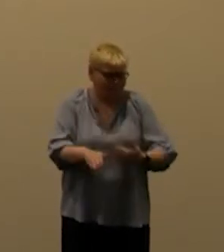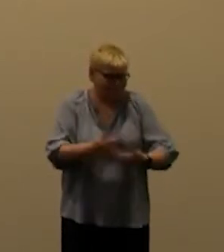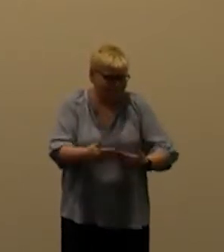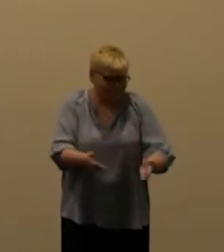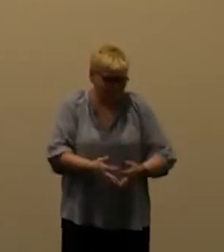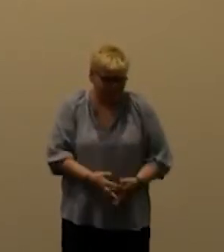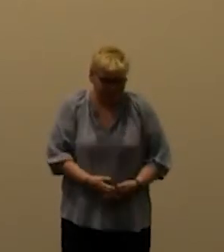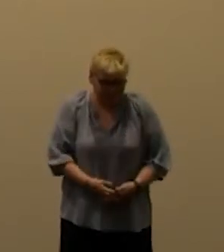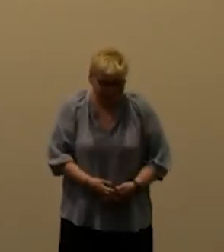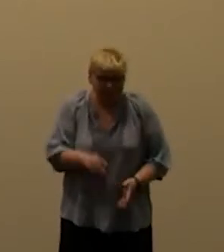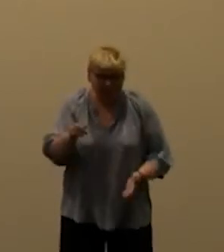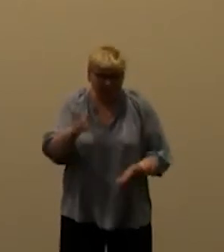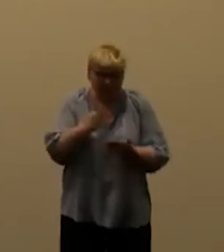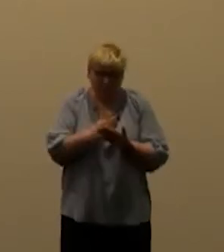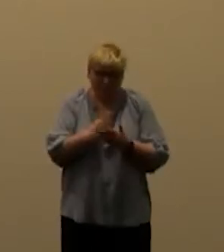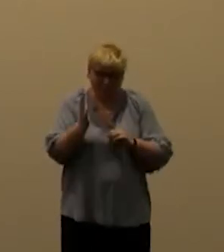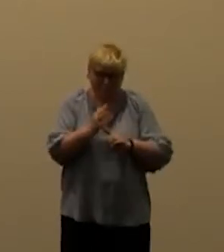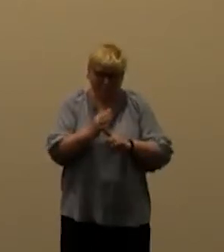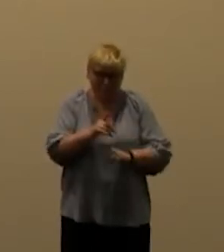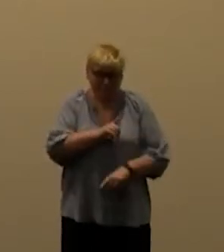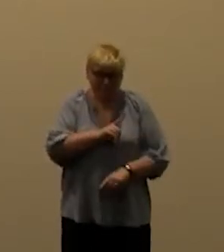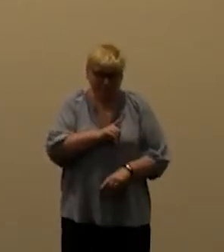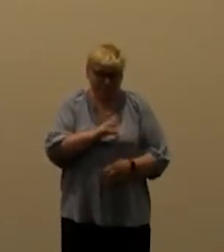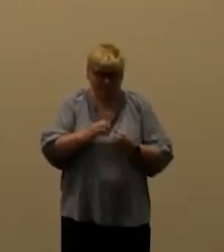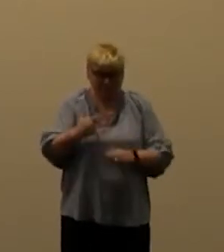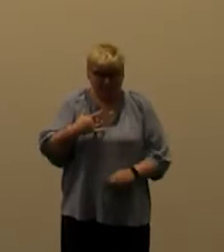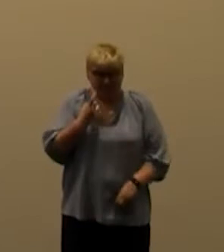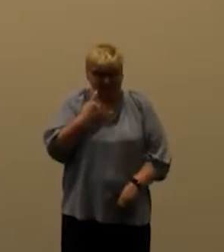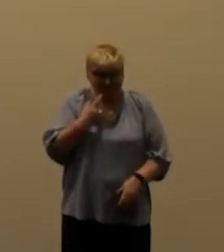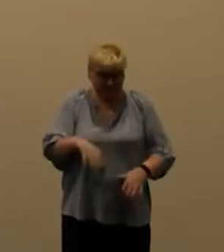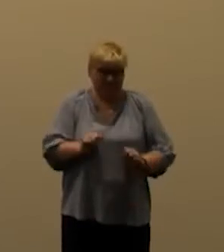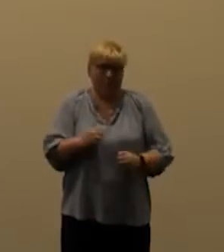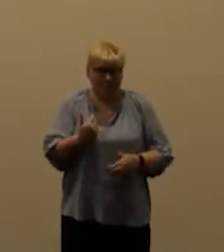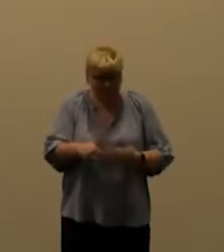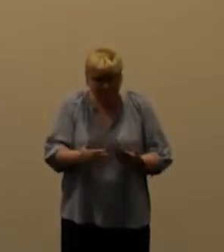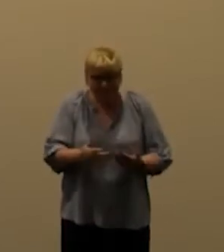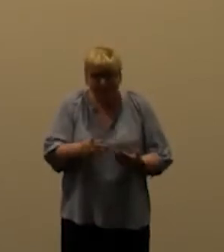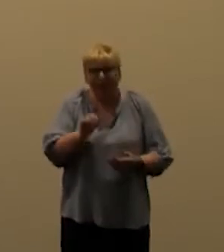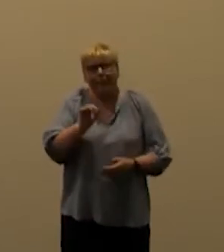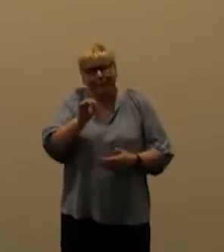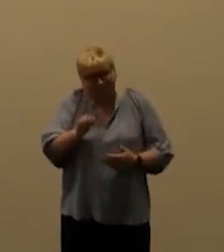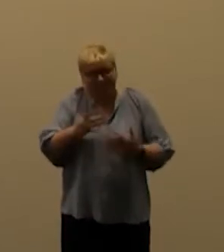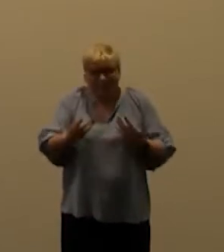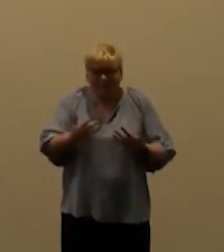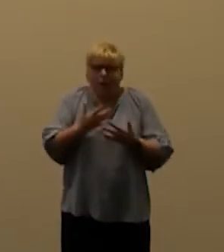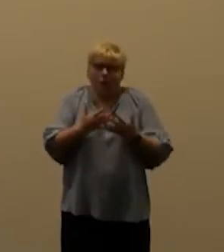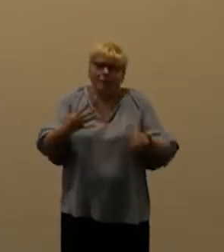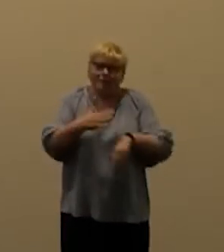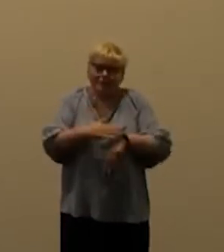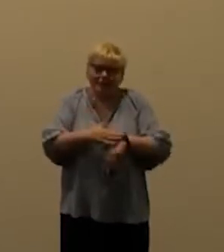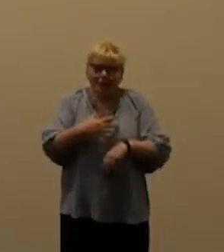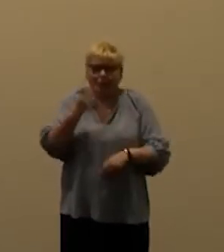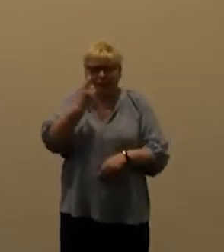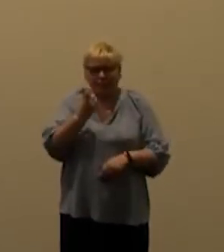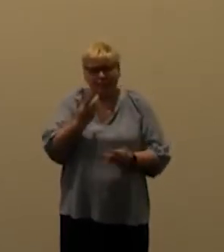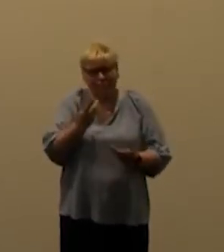me, that's really powerful because it makes your lives easier in terms of getting up and running. But a lot of the time you're thinking about, what